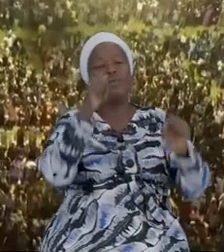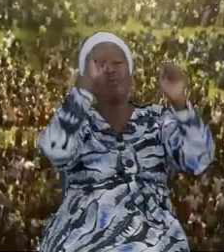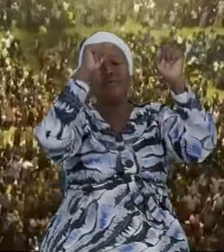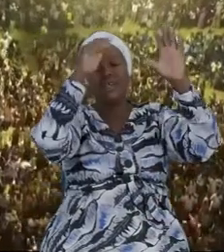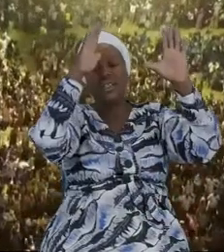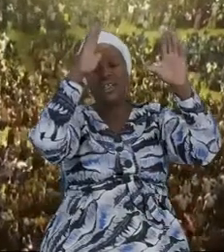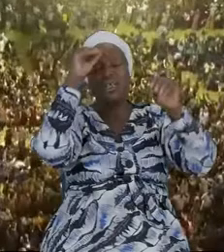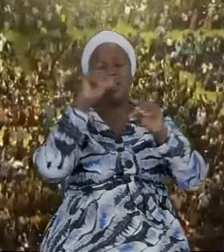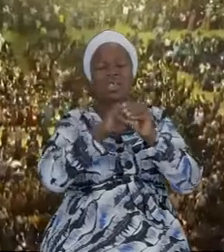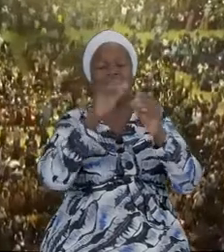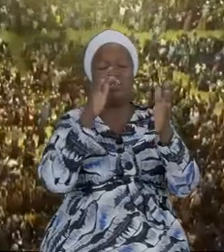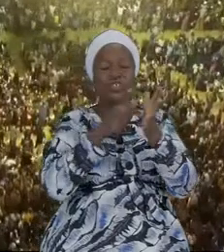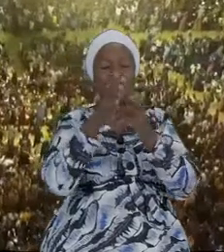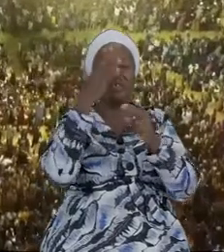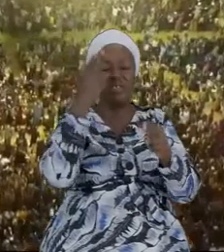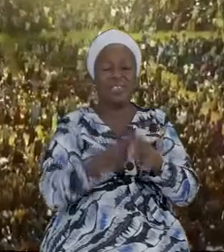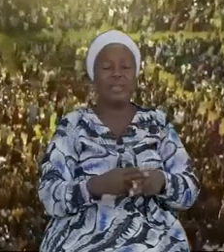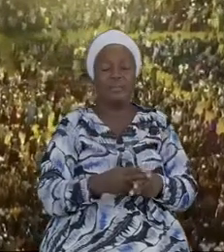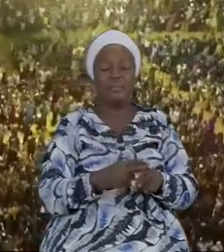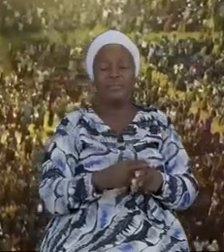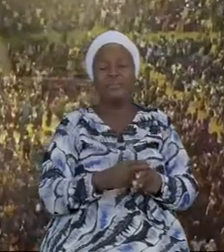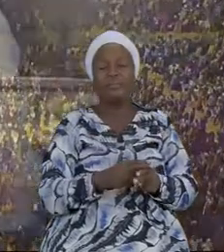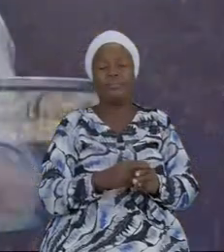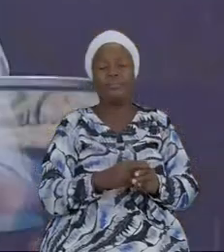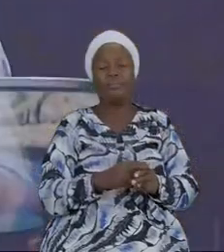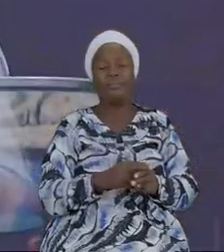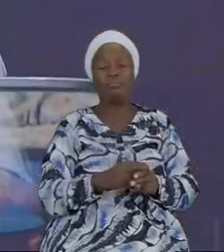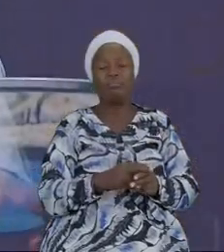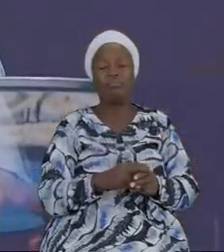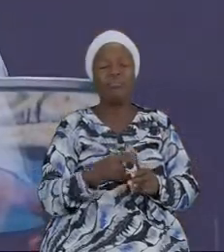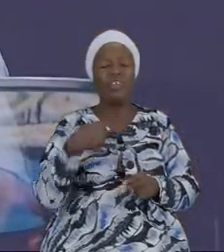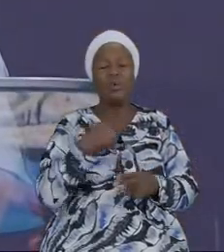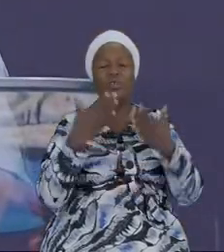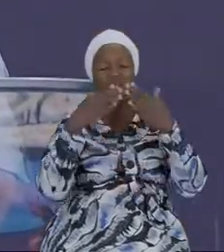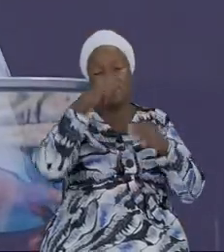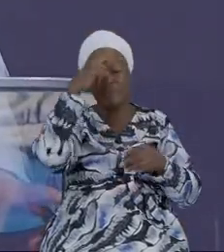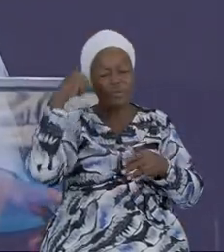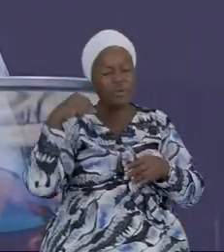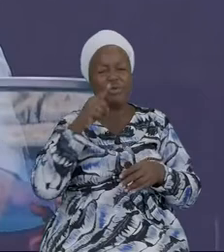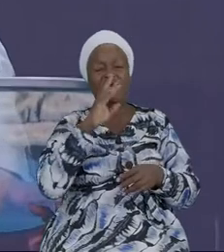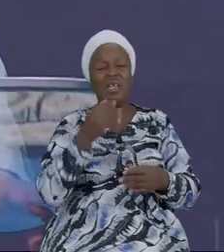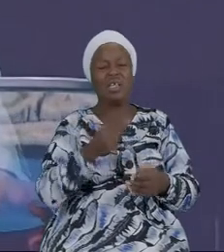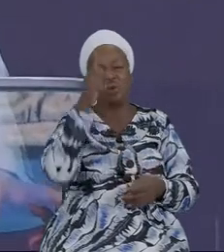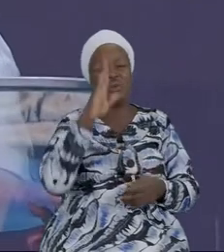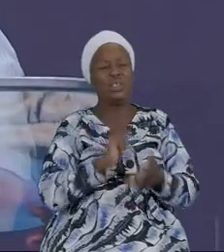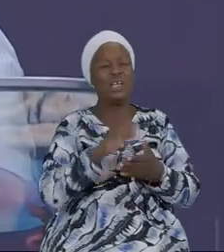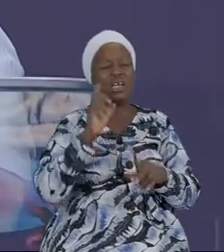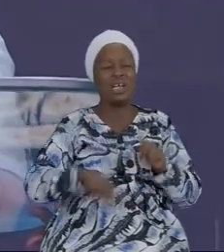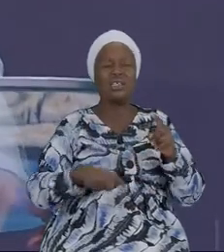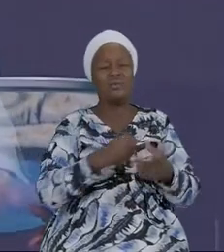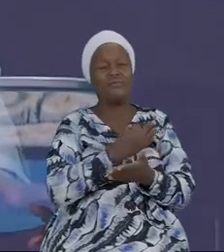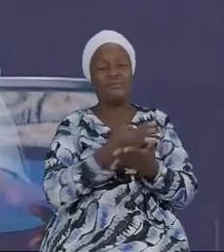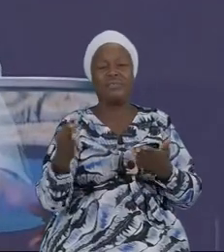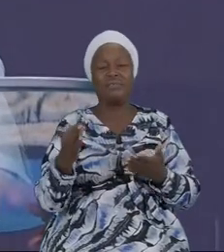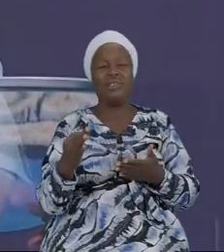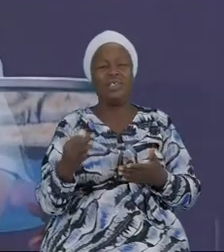Father, in Jesus' name, we thank you because you are a God that cannot fail.